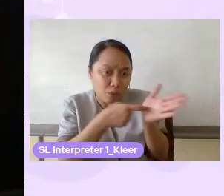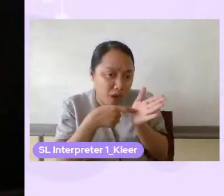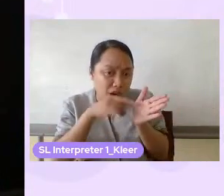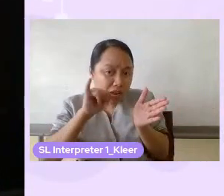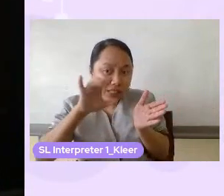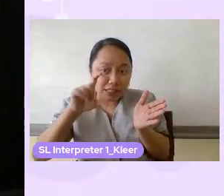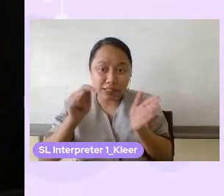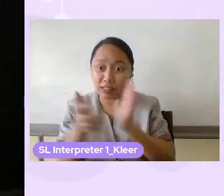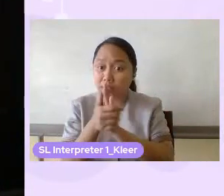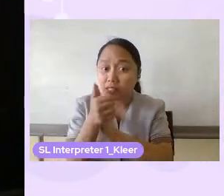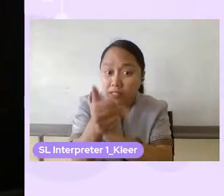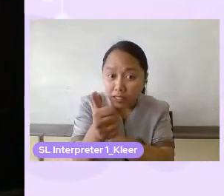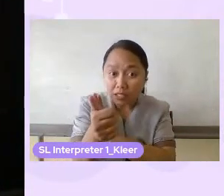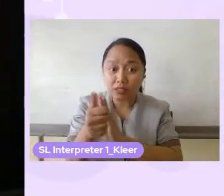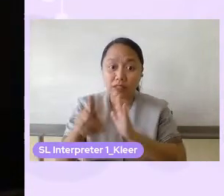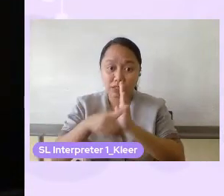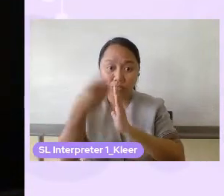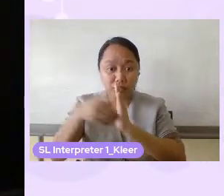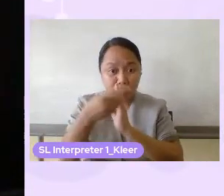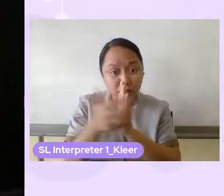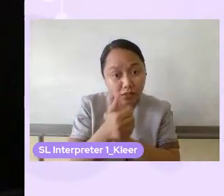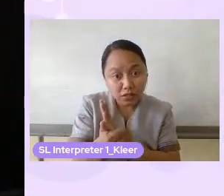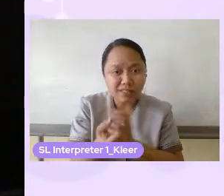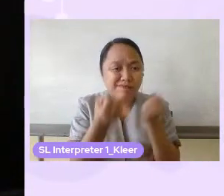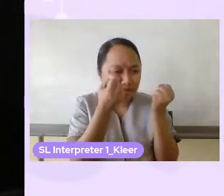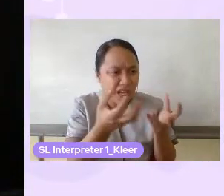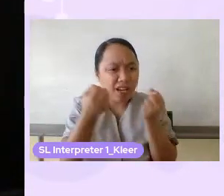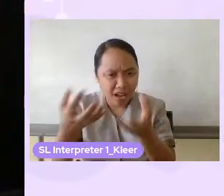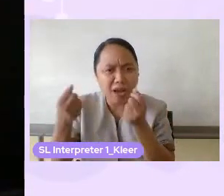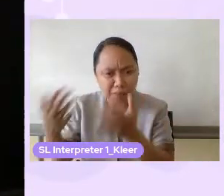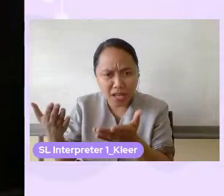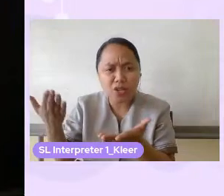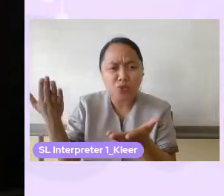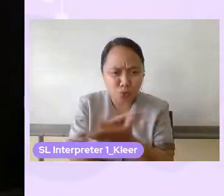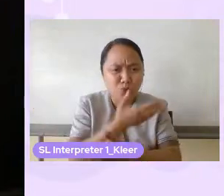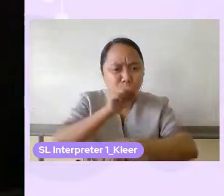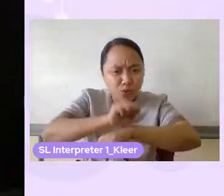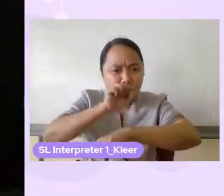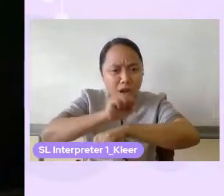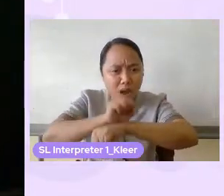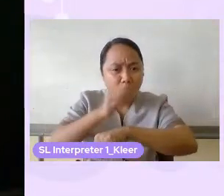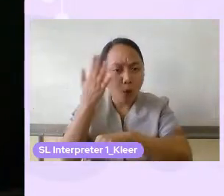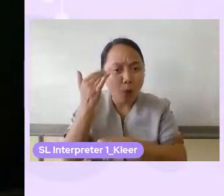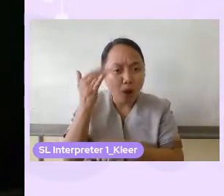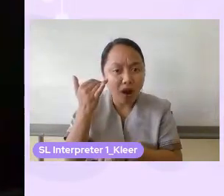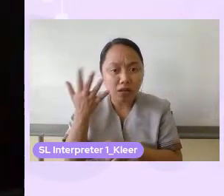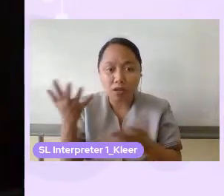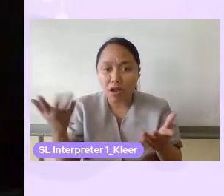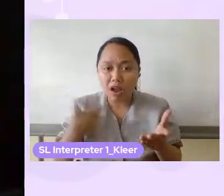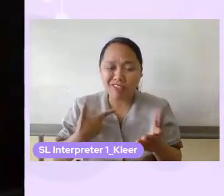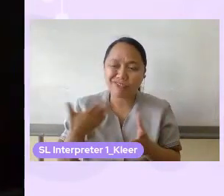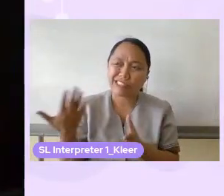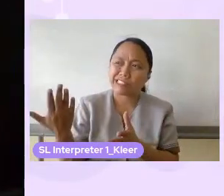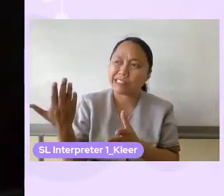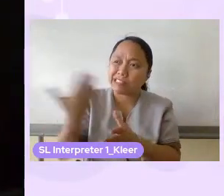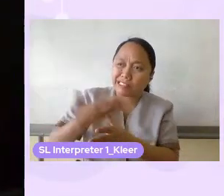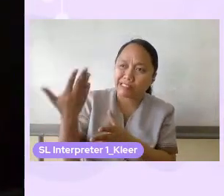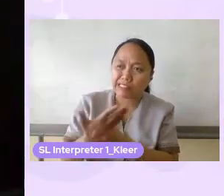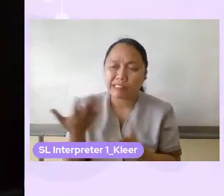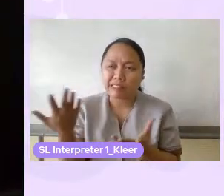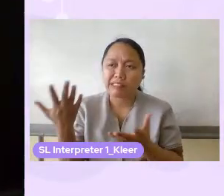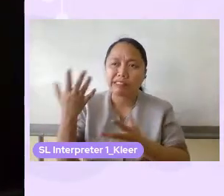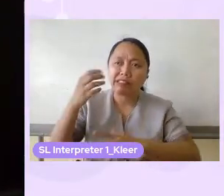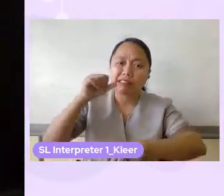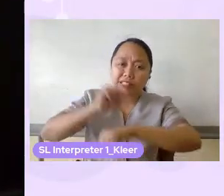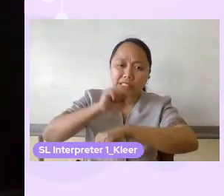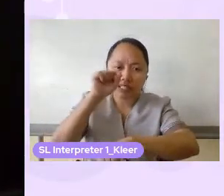skills and digital skills. Sobrang dami po. Sabi nga nila, madi-disrupt daw yung trabaho at